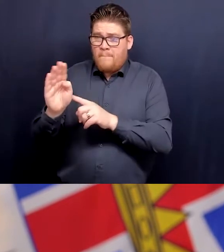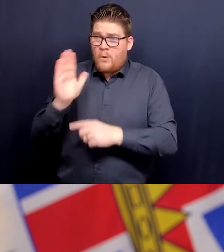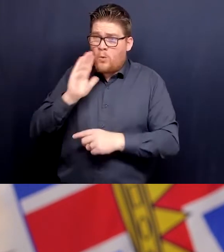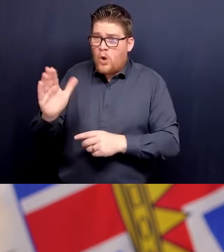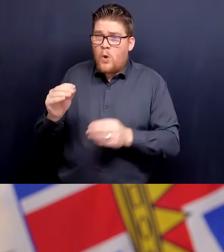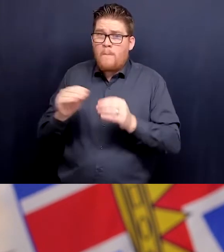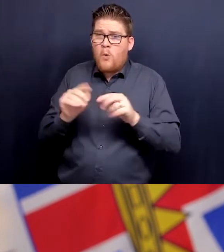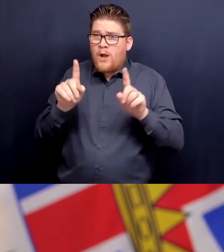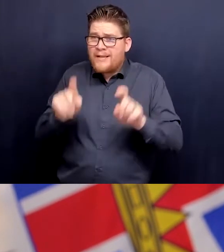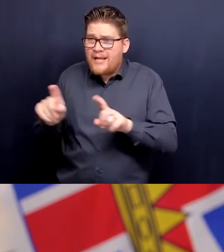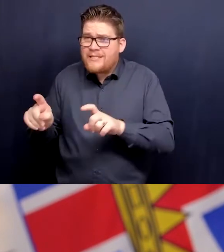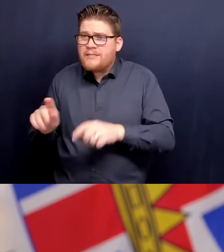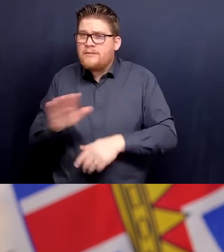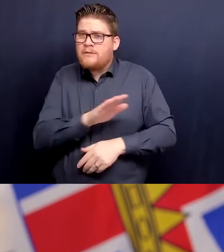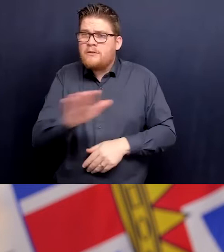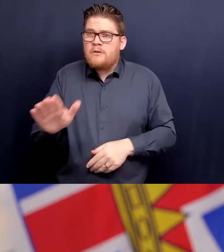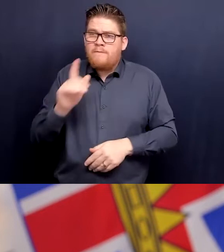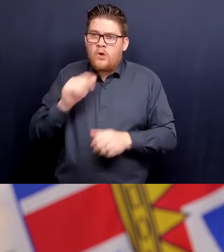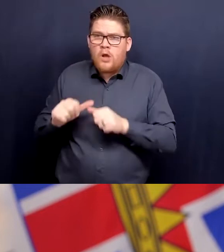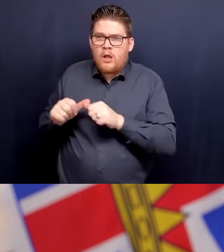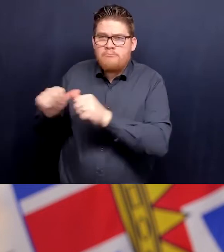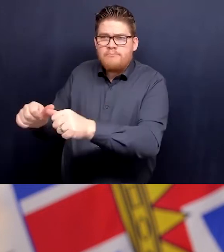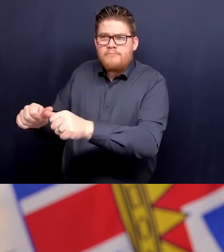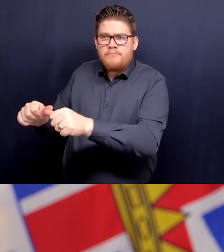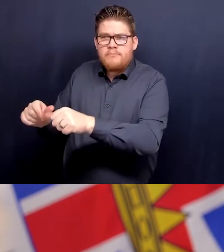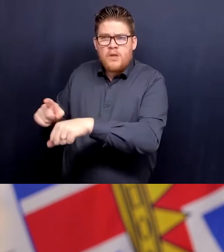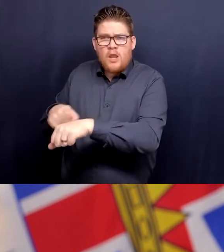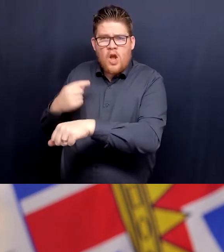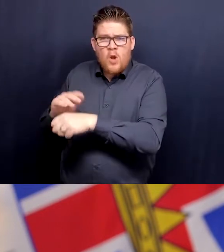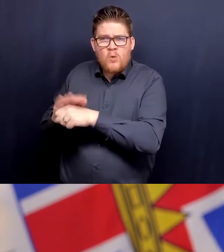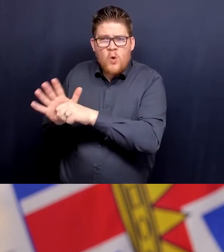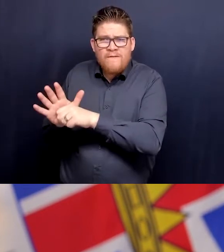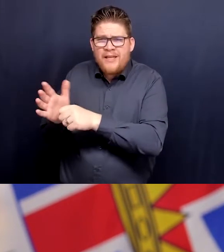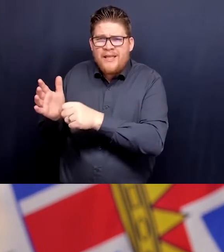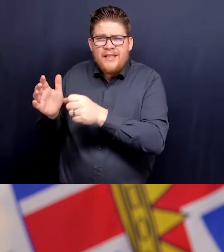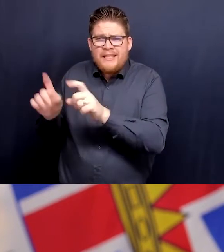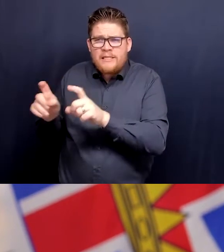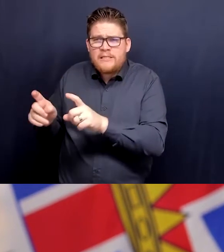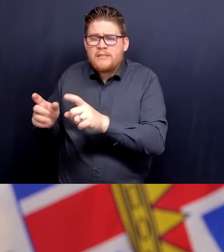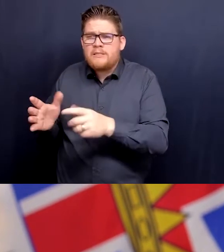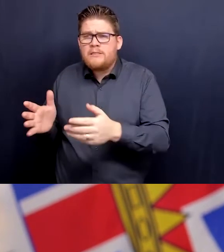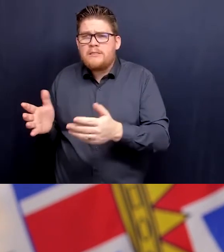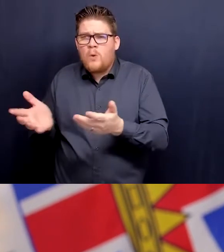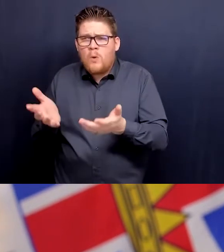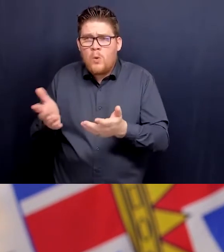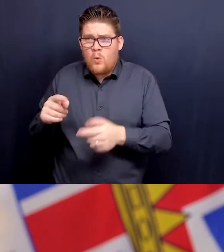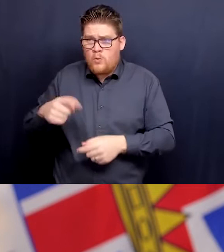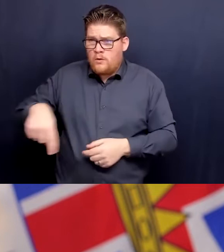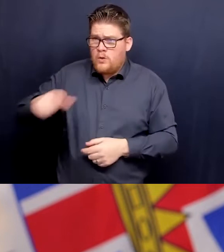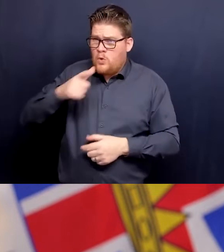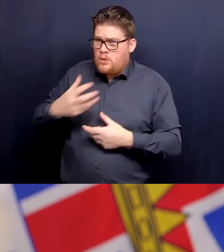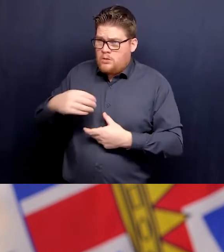people? And is the province going to, or does the province have a plan to step up supports for people who are suffering from long COVID?